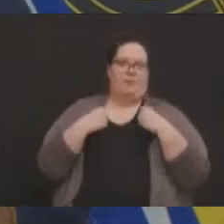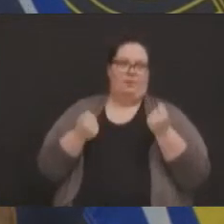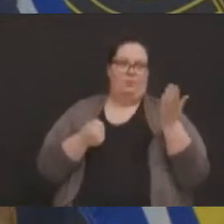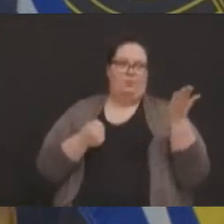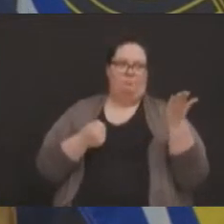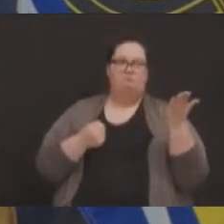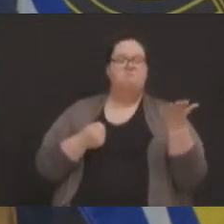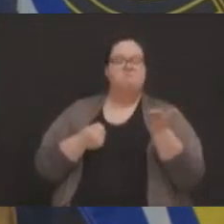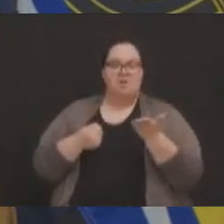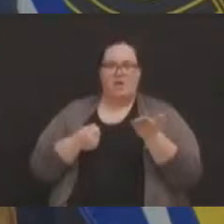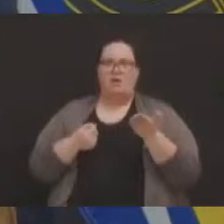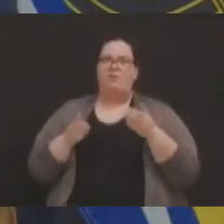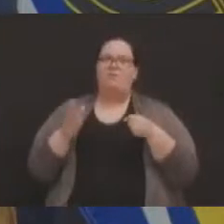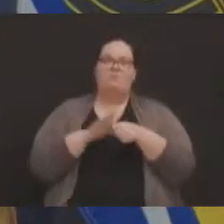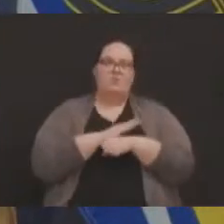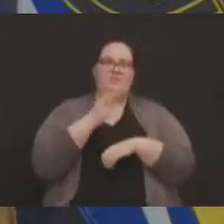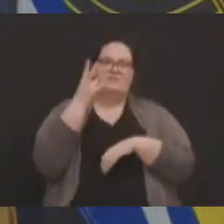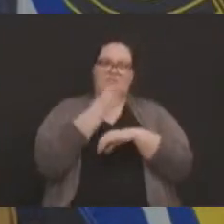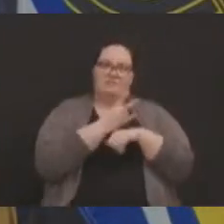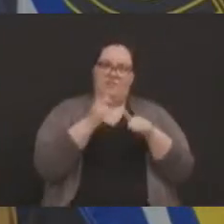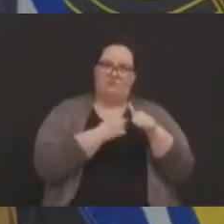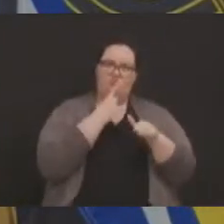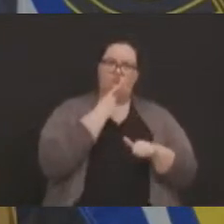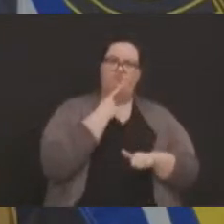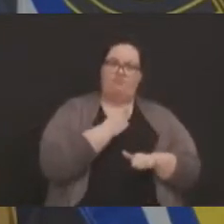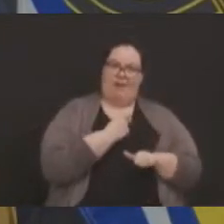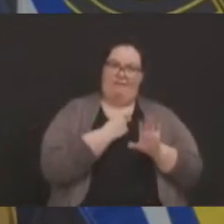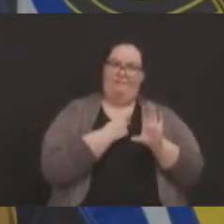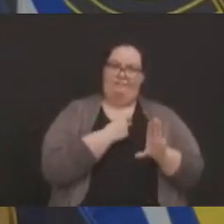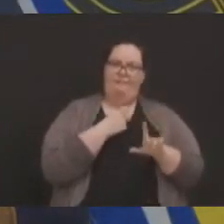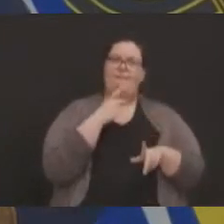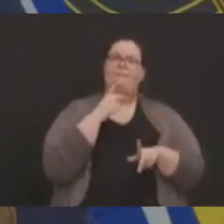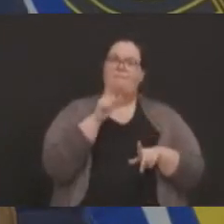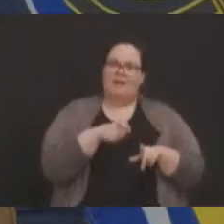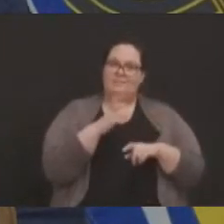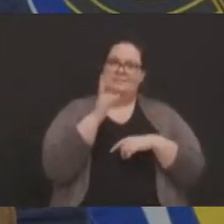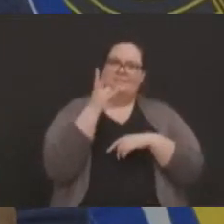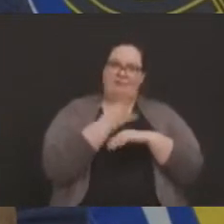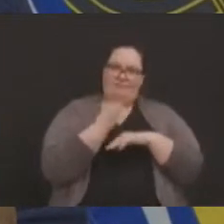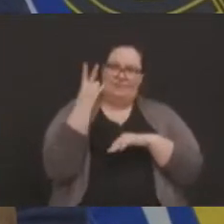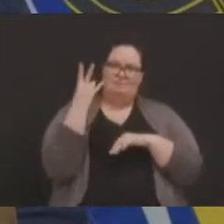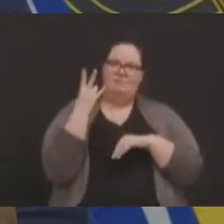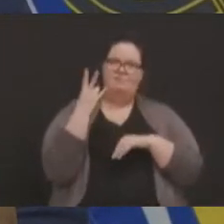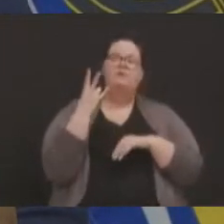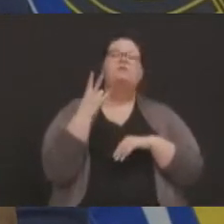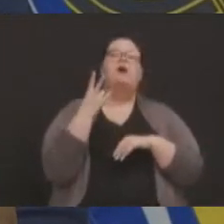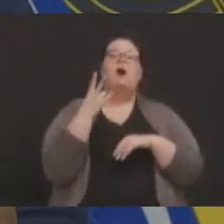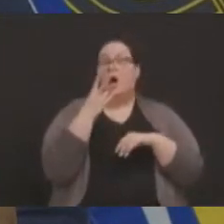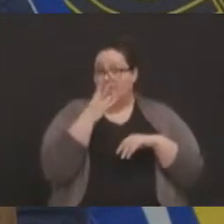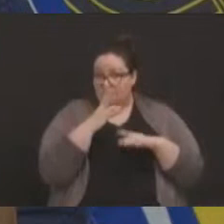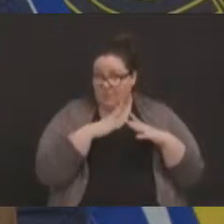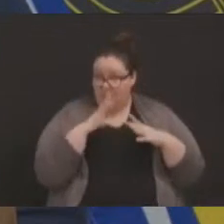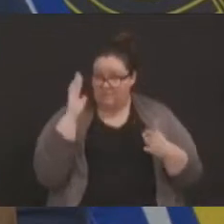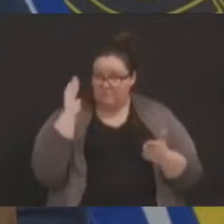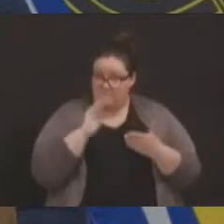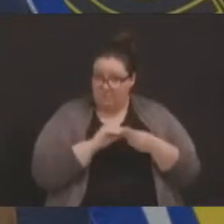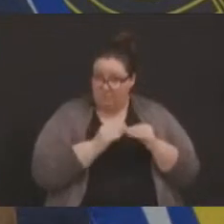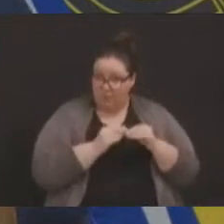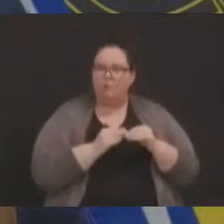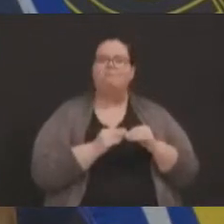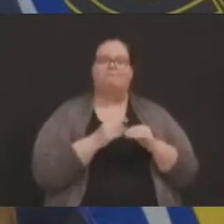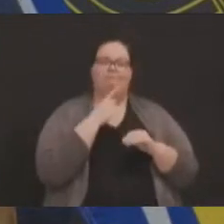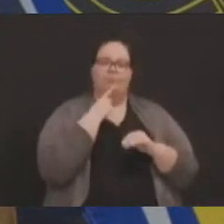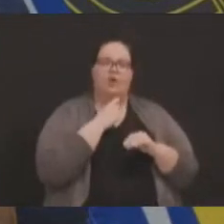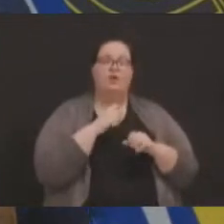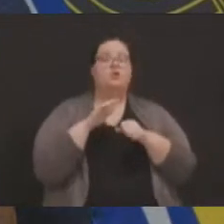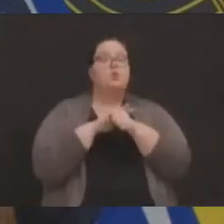Zone 1, the Moncton region, will remain at the red alert level. Zone 4, the Edmundston region, will